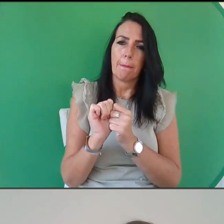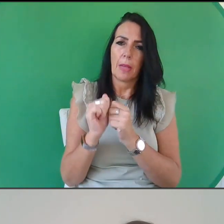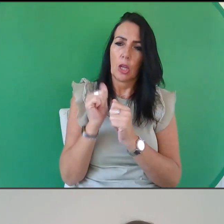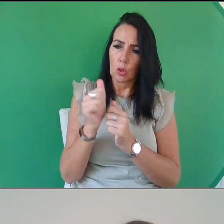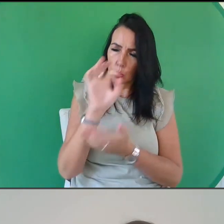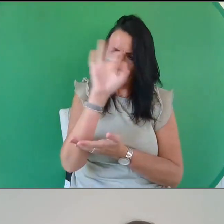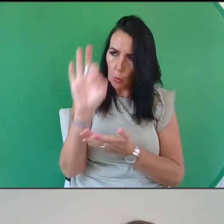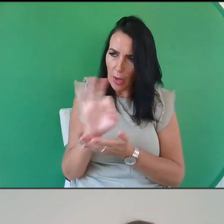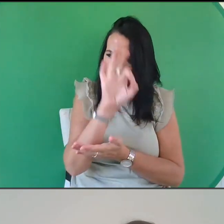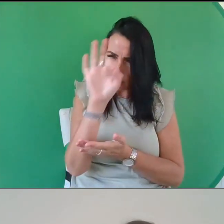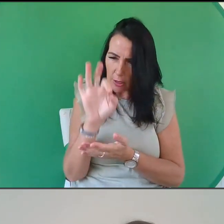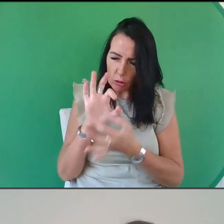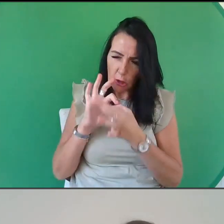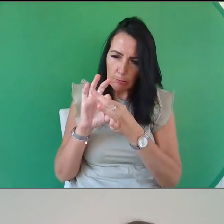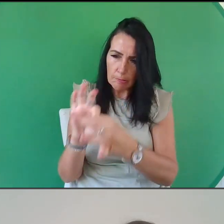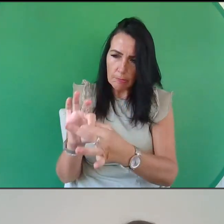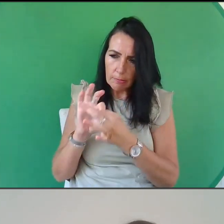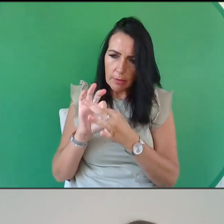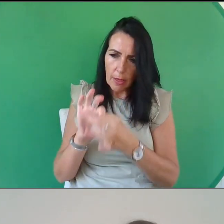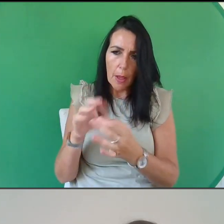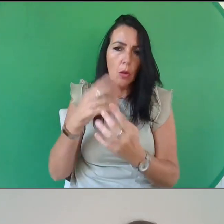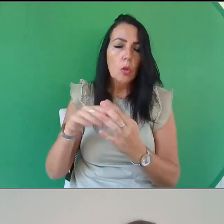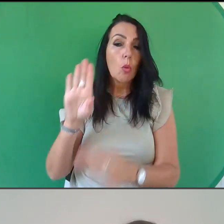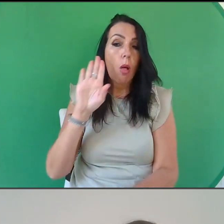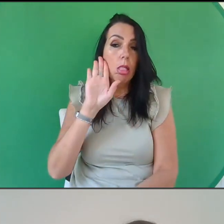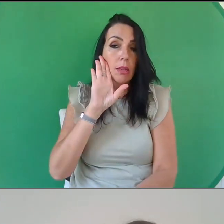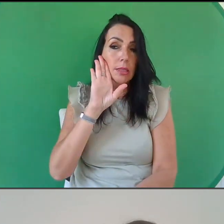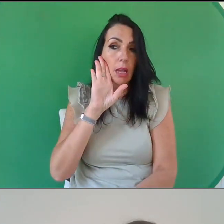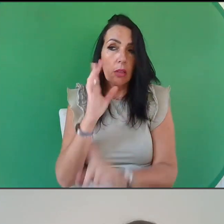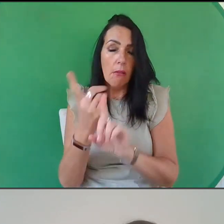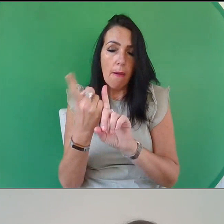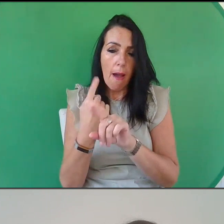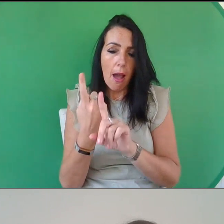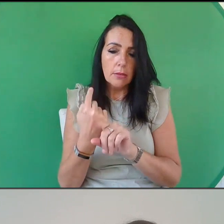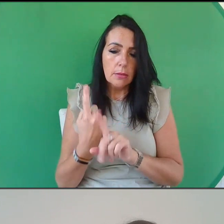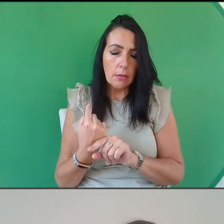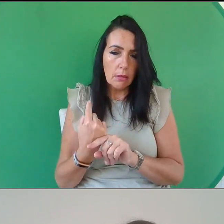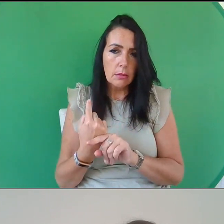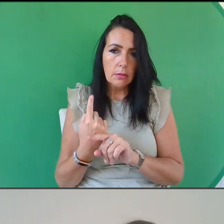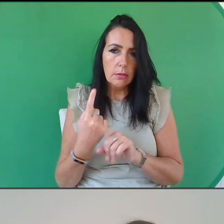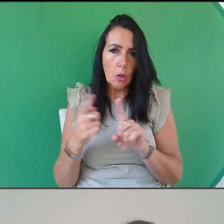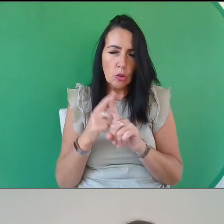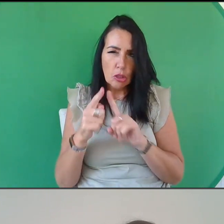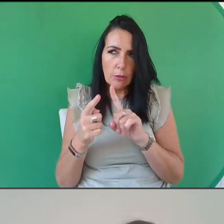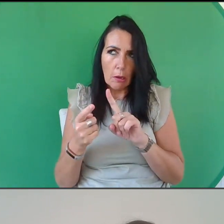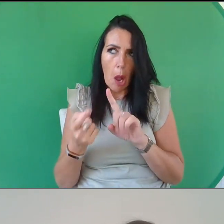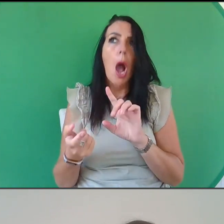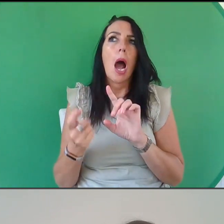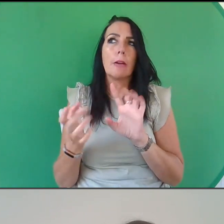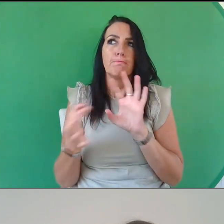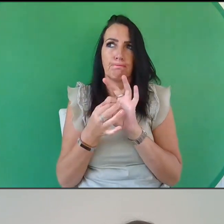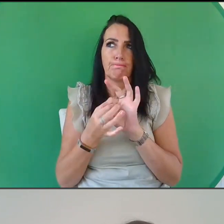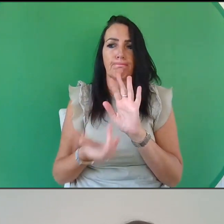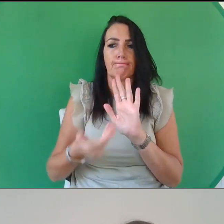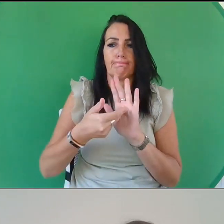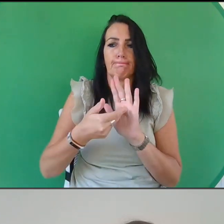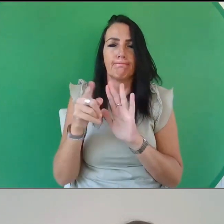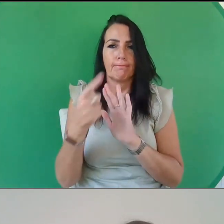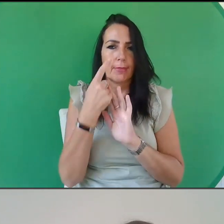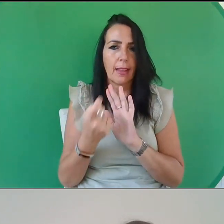questioning, but really listening to those answers, but listening out for hooks as well, especially those who maybe